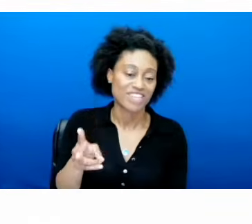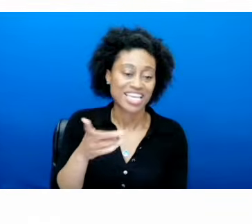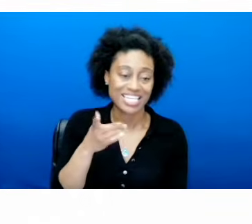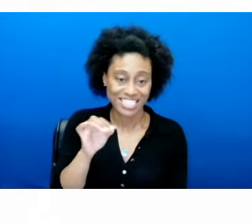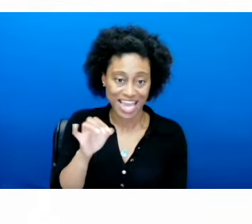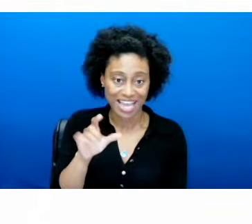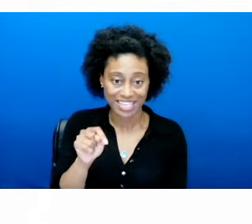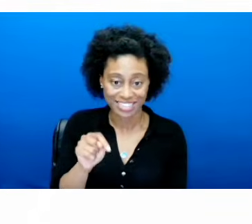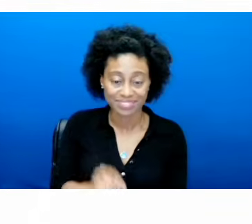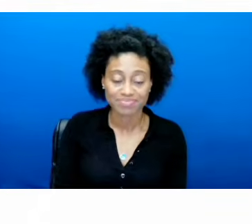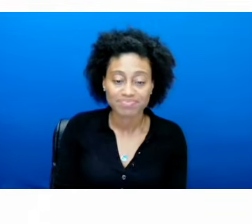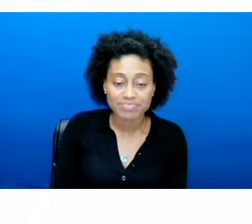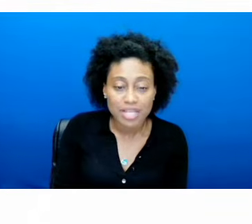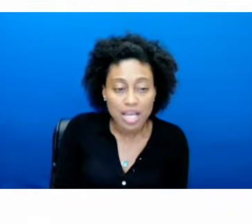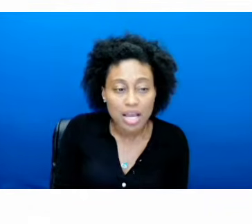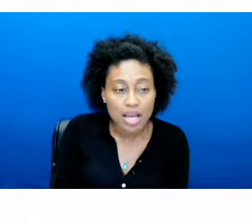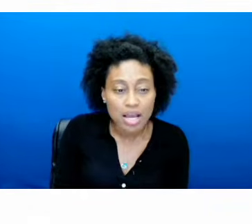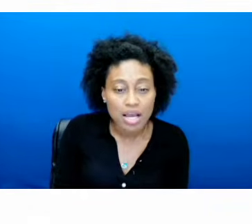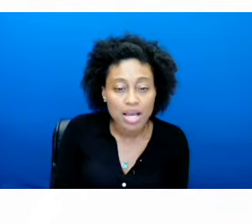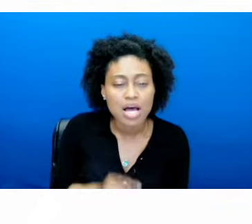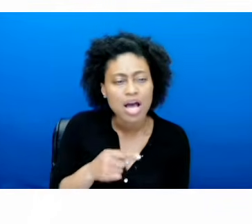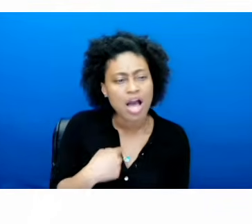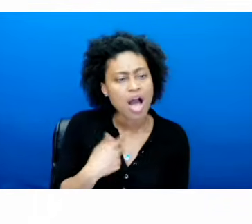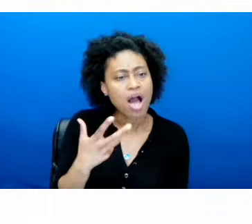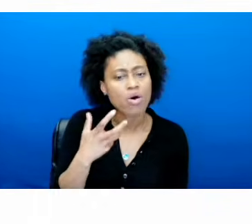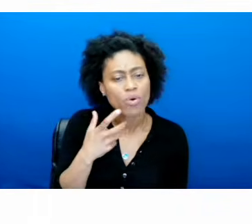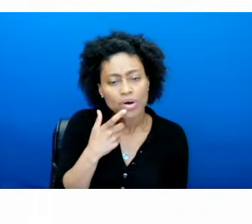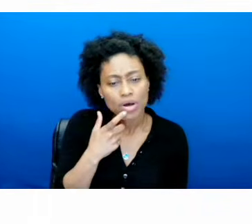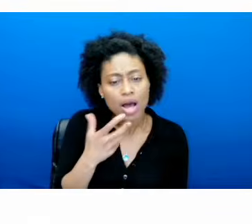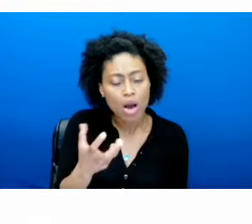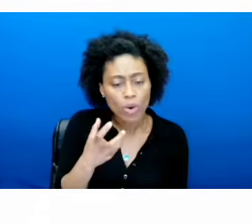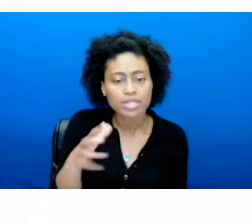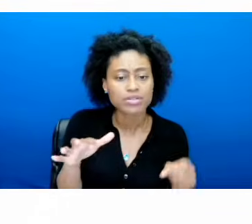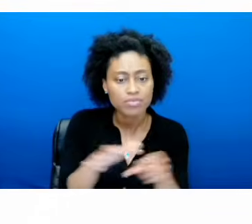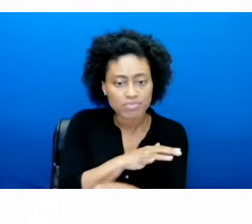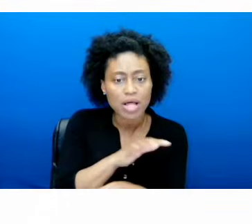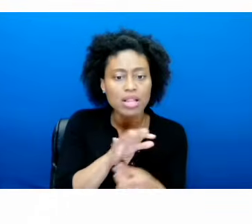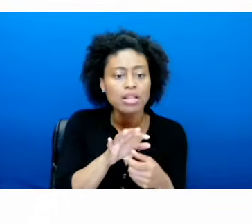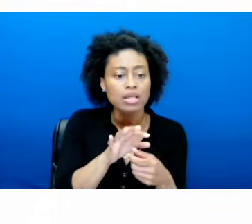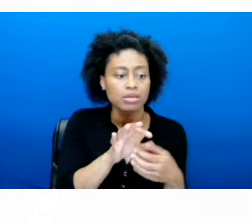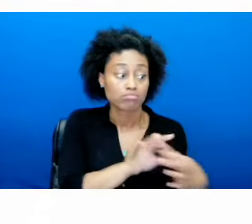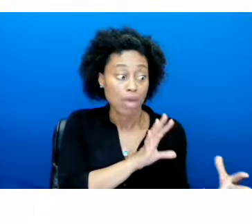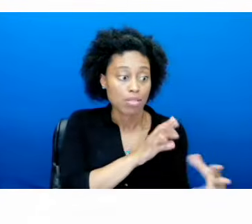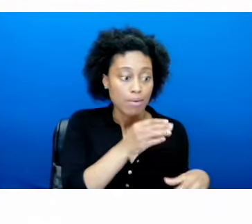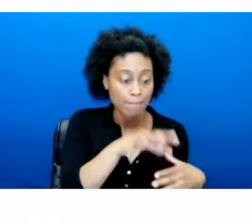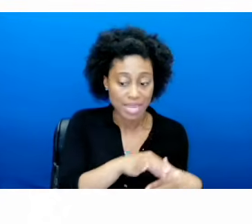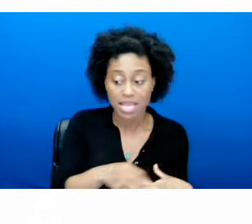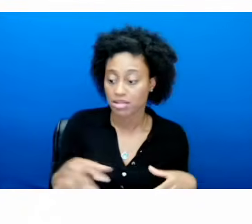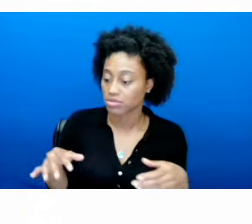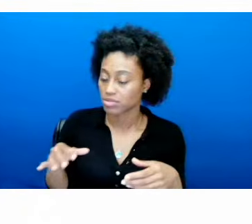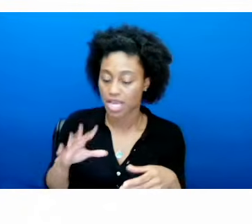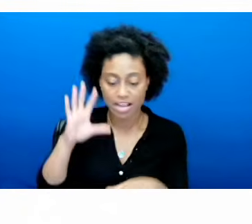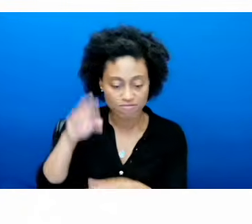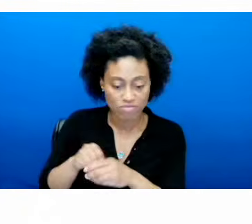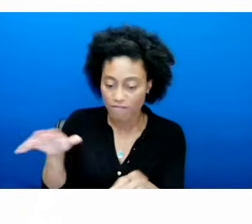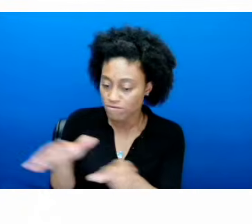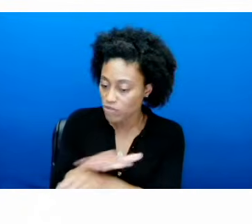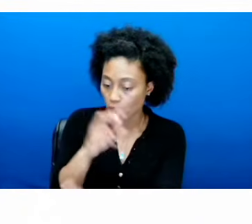I want to completely go plant-based. That's from Sheila.